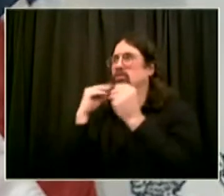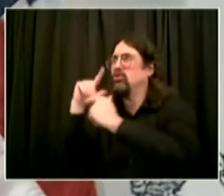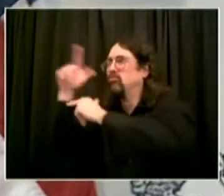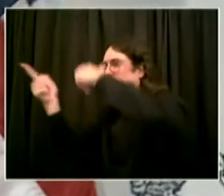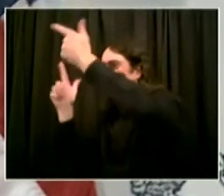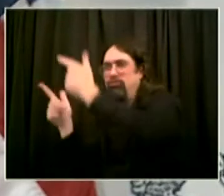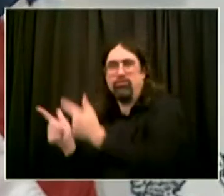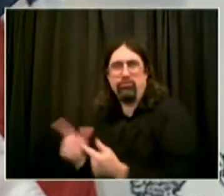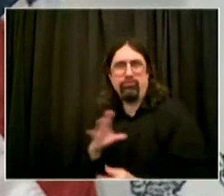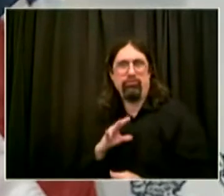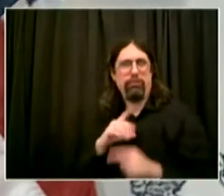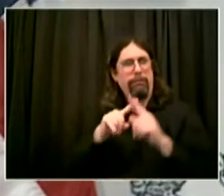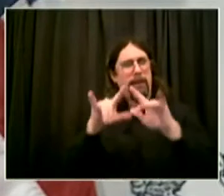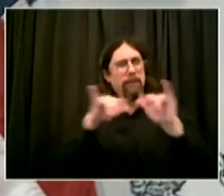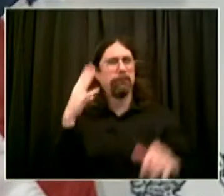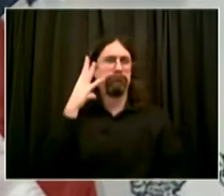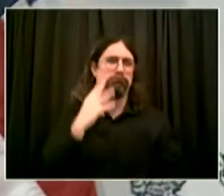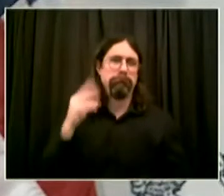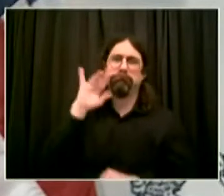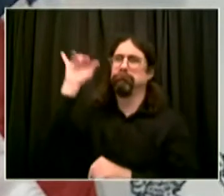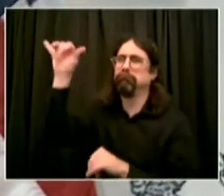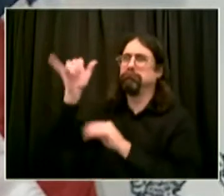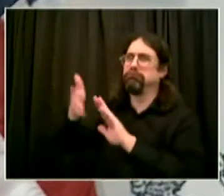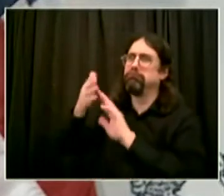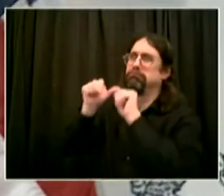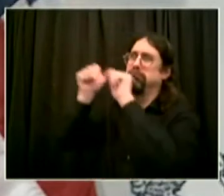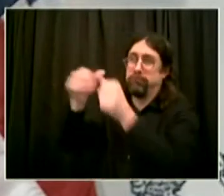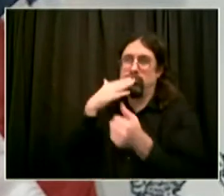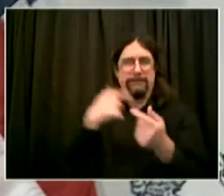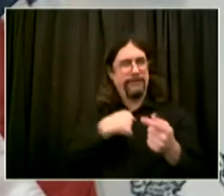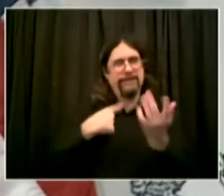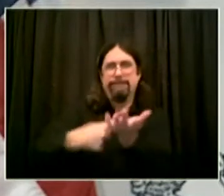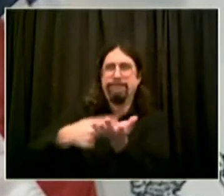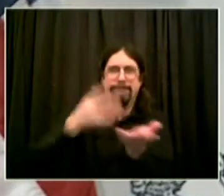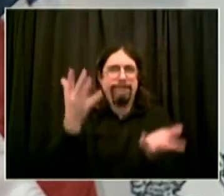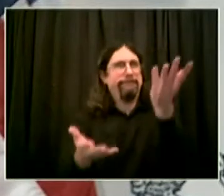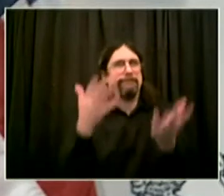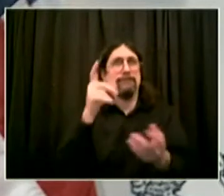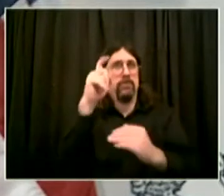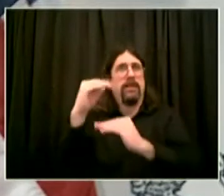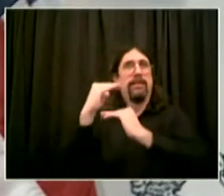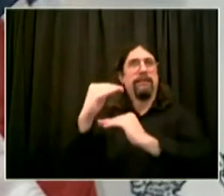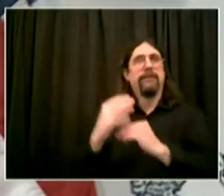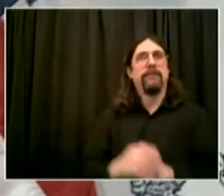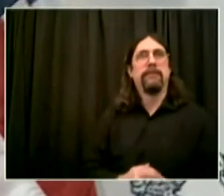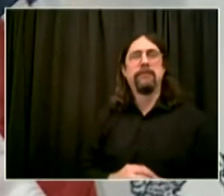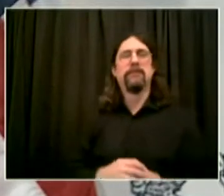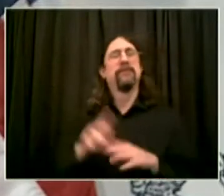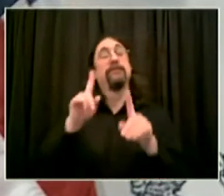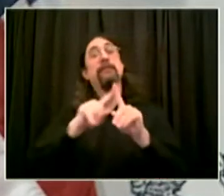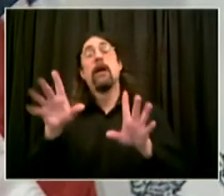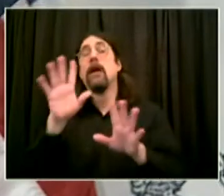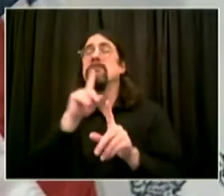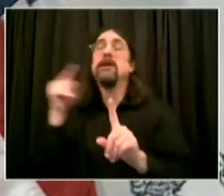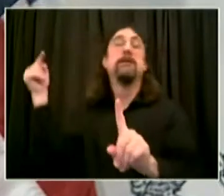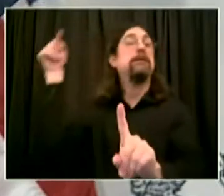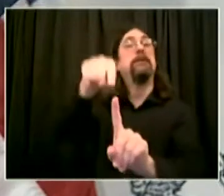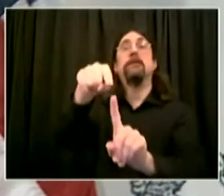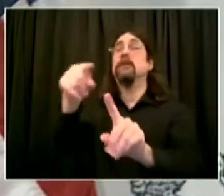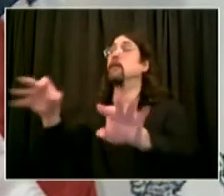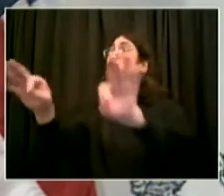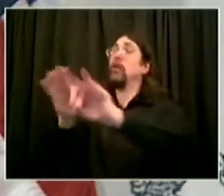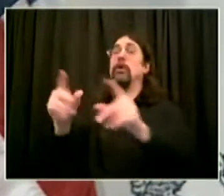this community most productively, because that's how we get safe. Bringing the neighborhood into the process of safety so much more